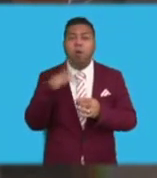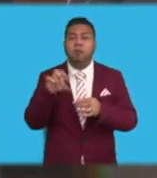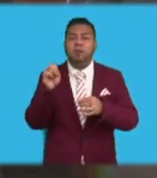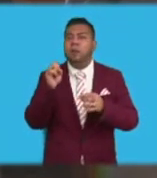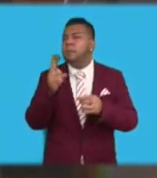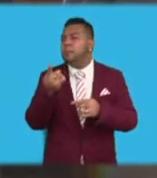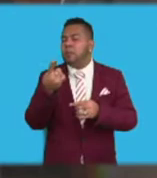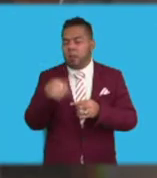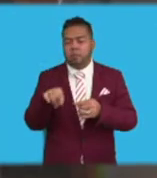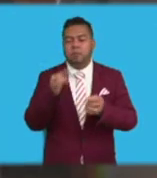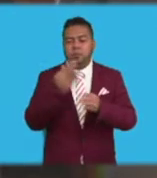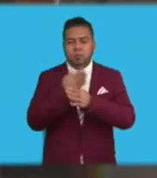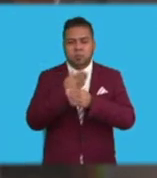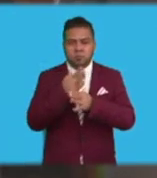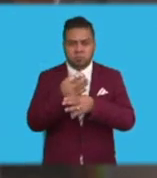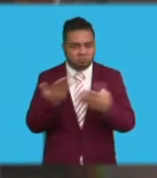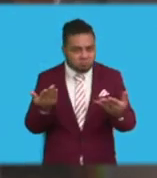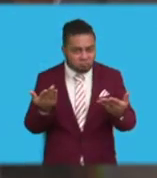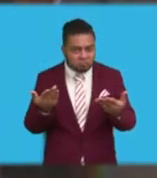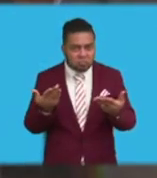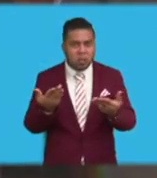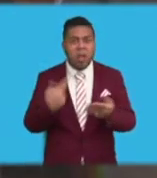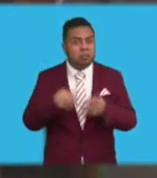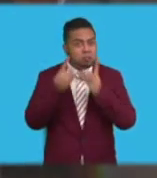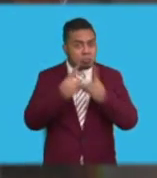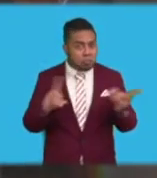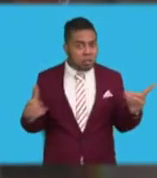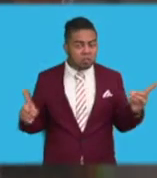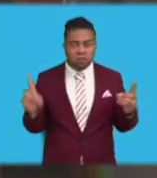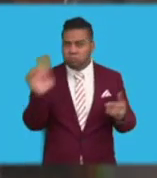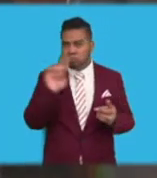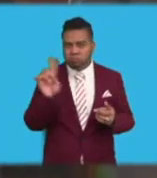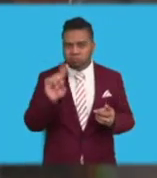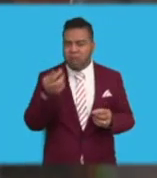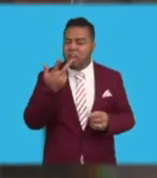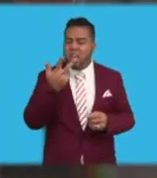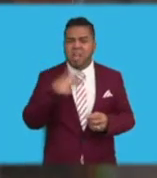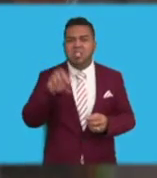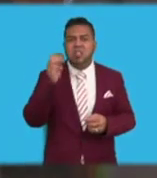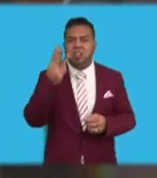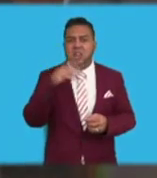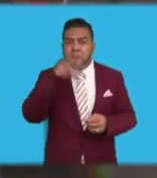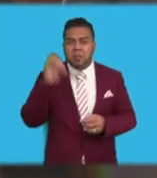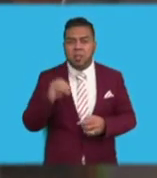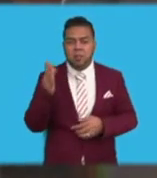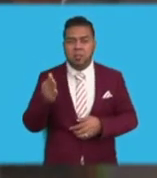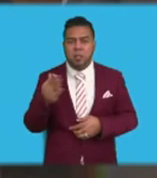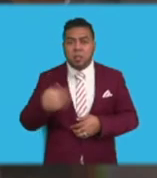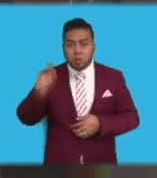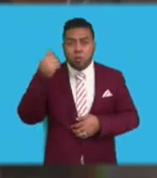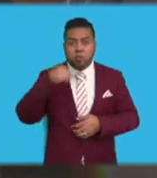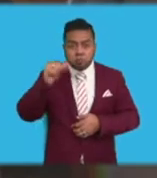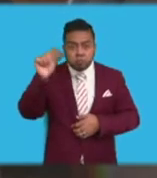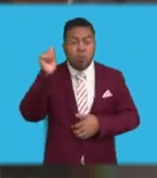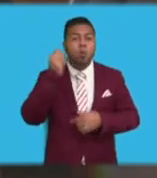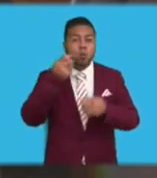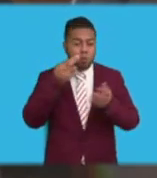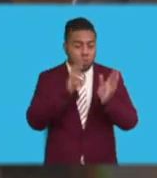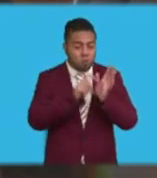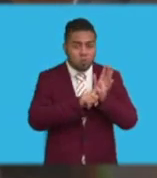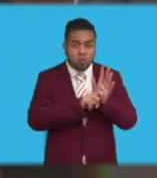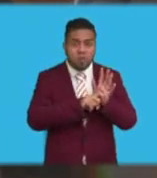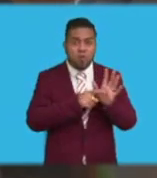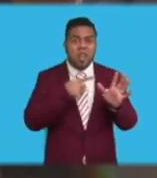been mediated successfully. And for discrimination, about 83%. So the success rate is very good.